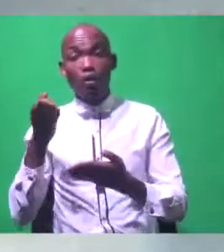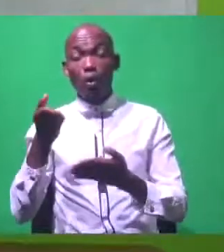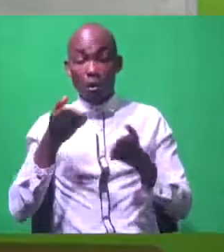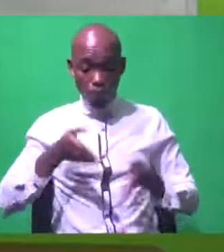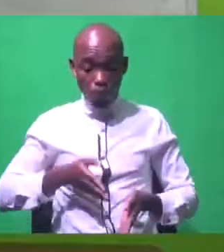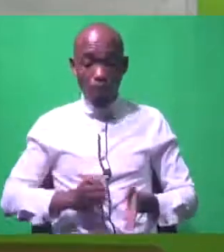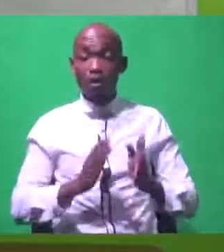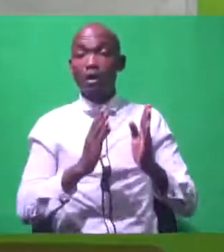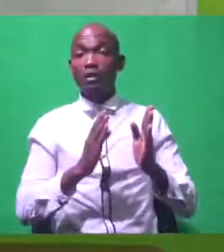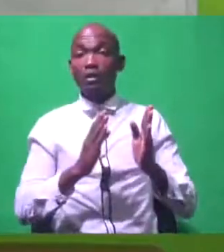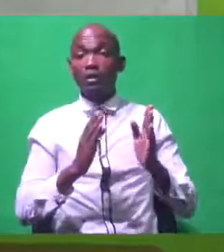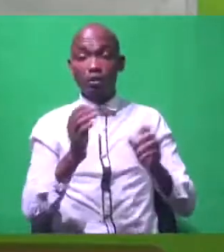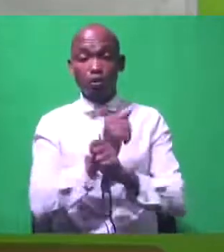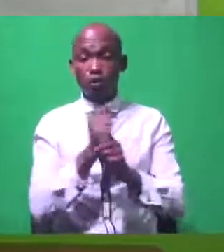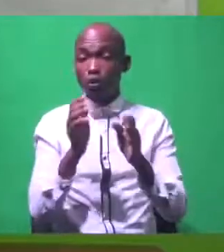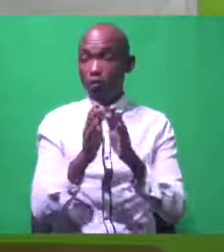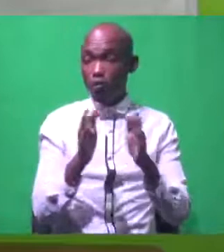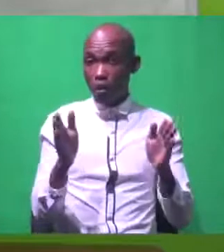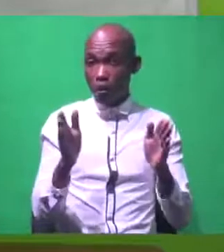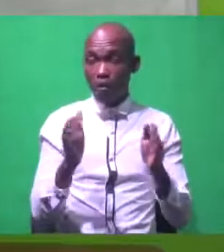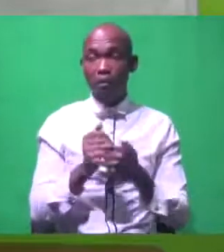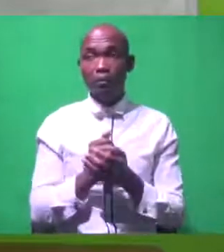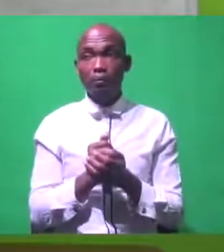production took place